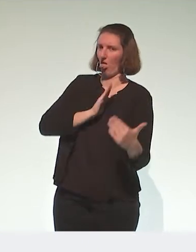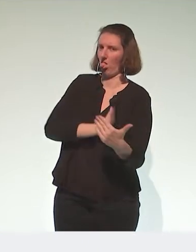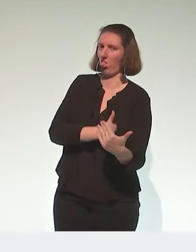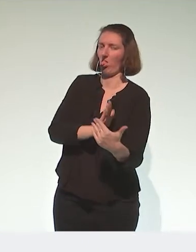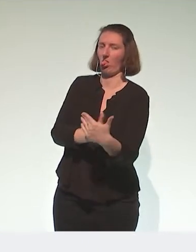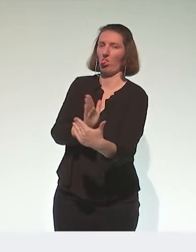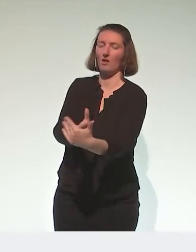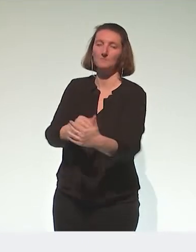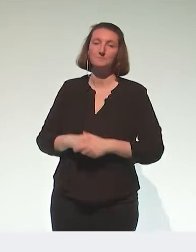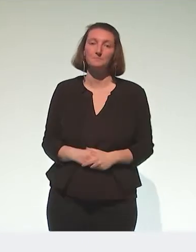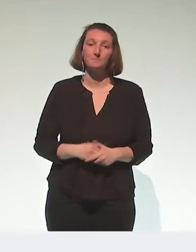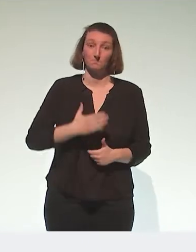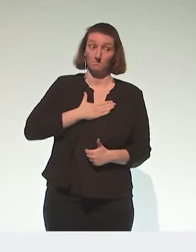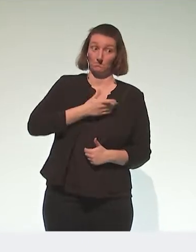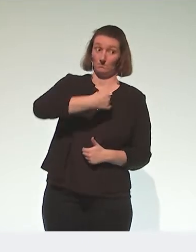remain.